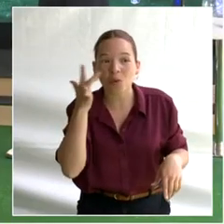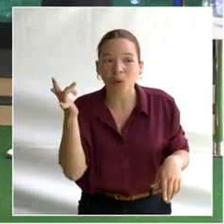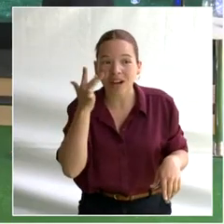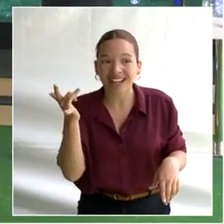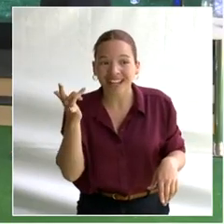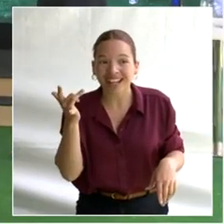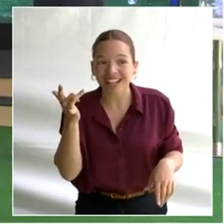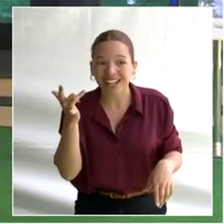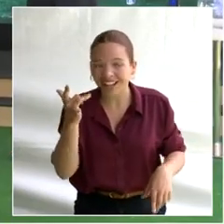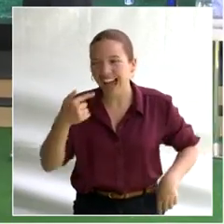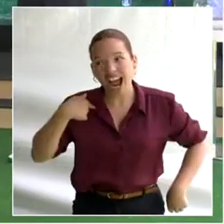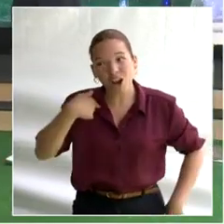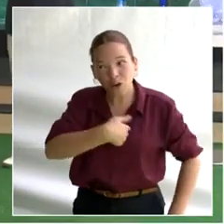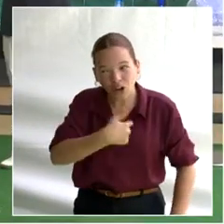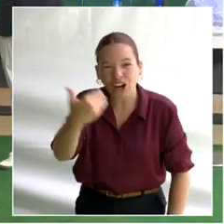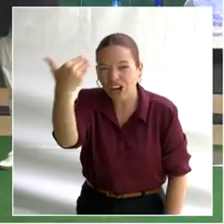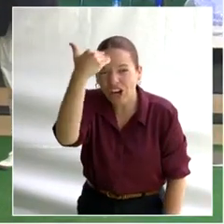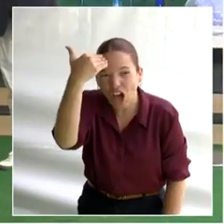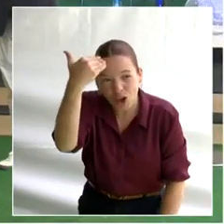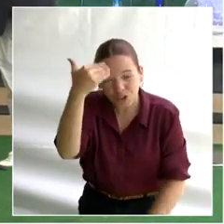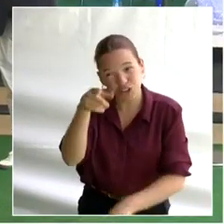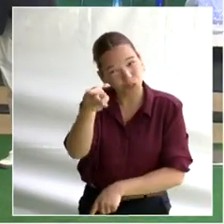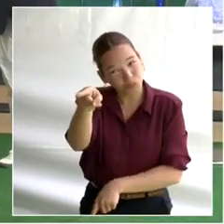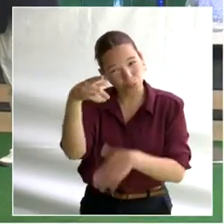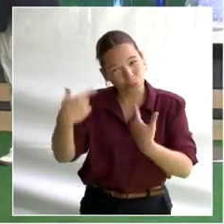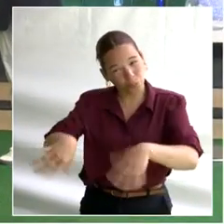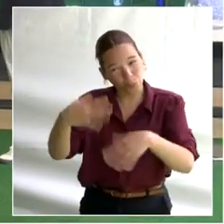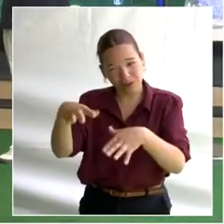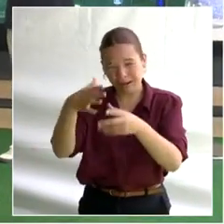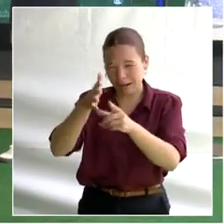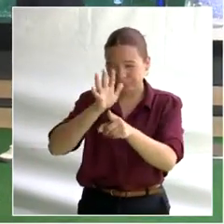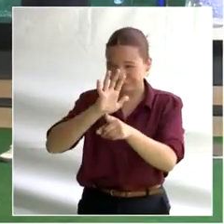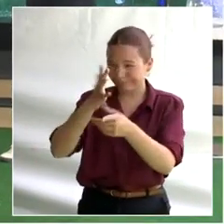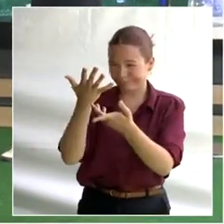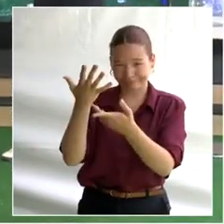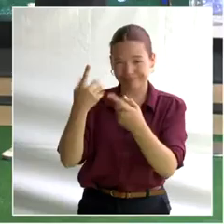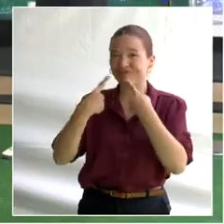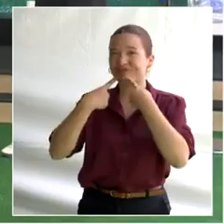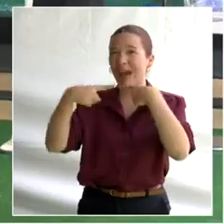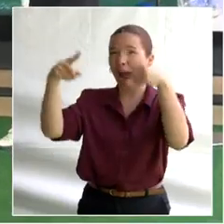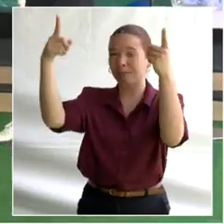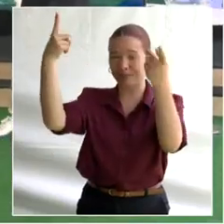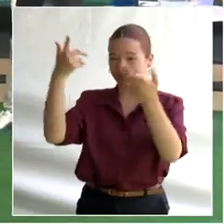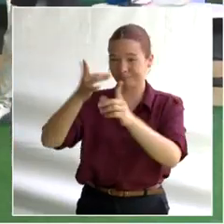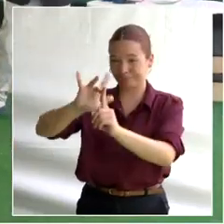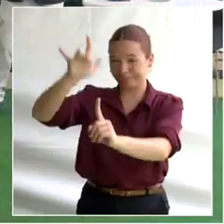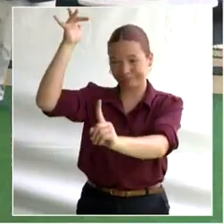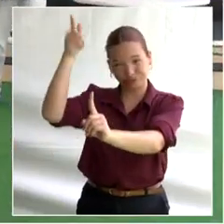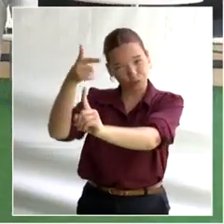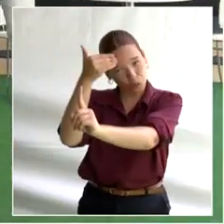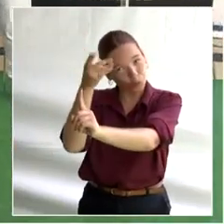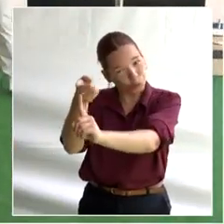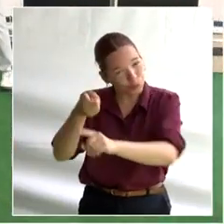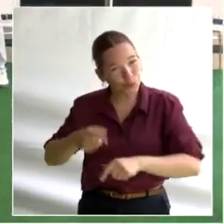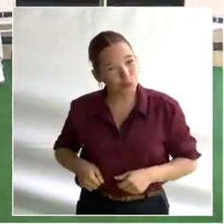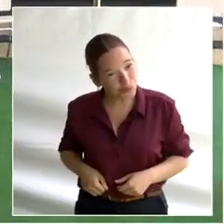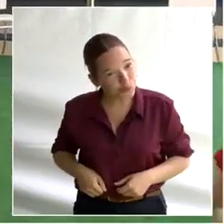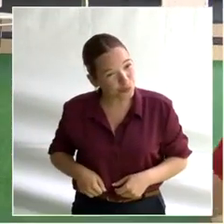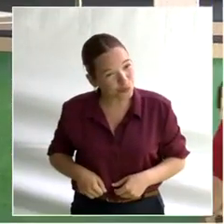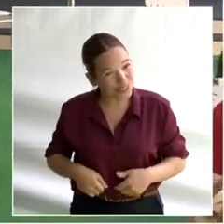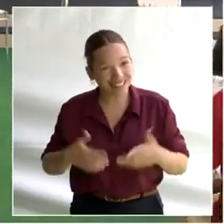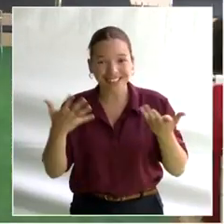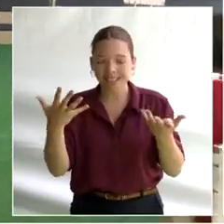huge fan. Okay, representing Mubadala, Muhammad Abdul Majid. Muhammad, are you here? Nope, Muhammad is not